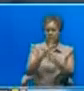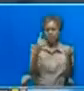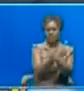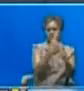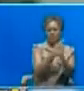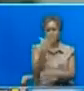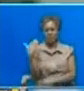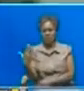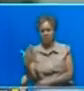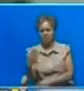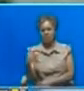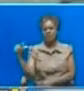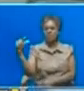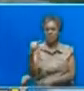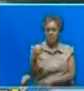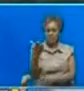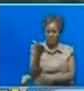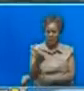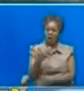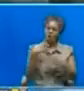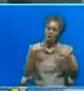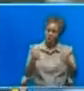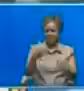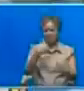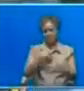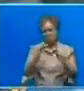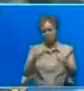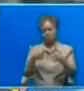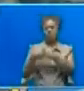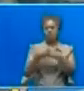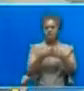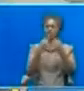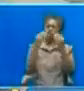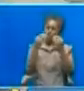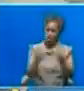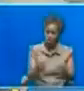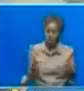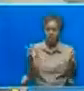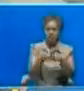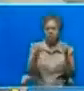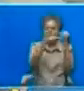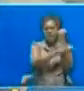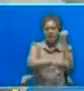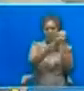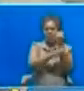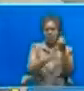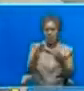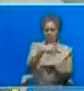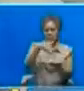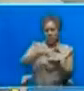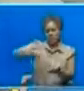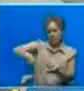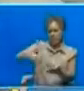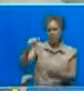people. Equatorial Guinea is, however, confident it can handle the challenge ahead. The small country, nestled between Cameroon and